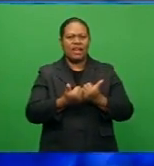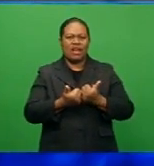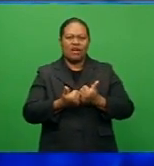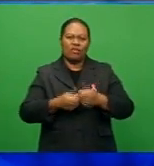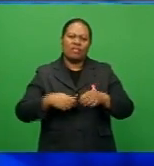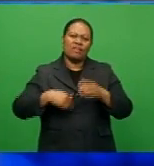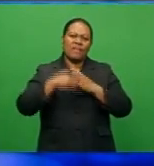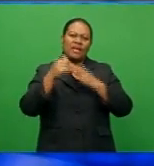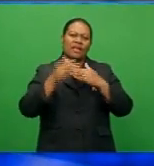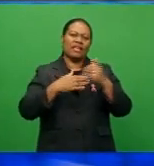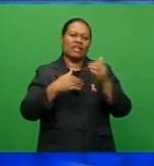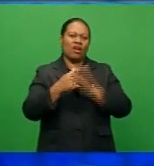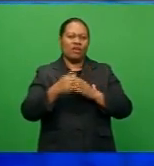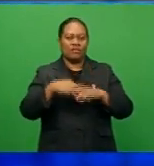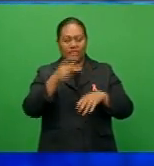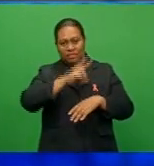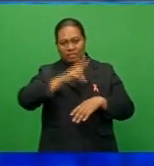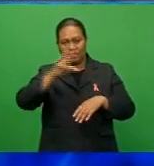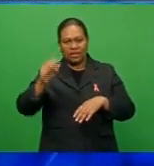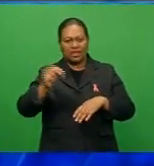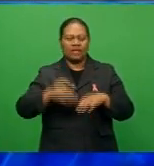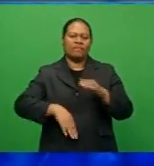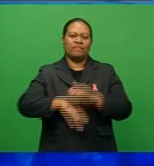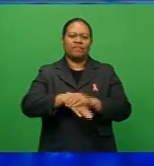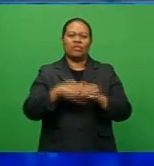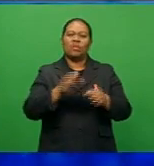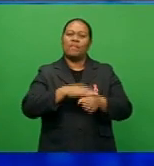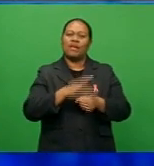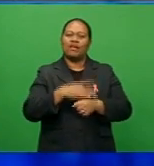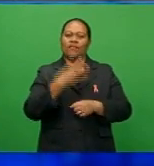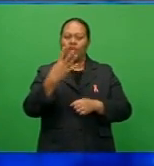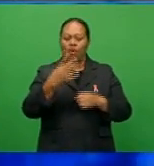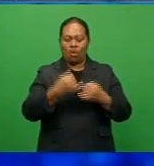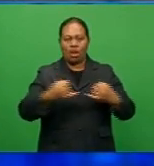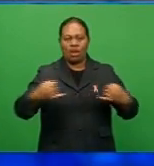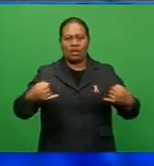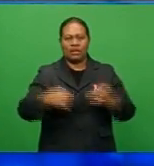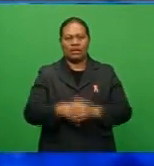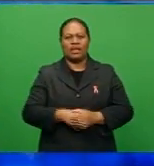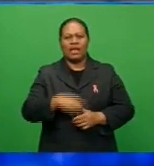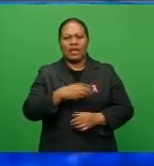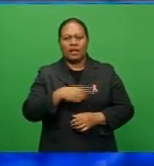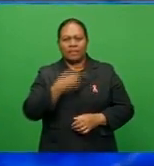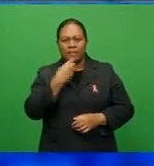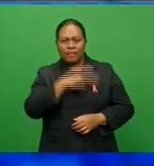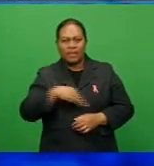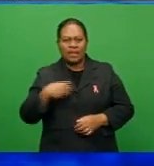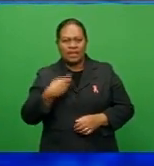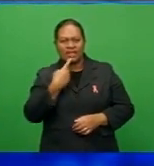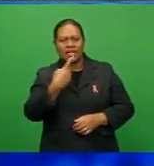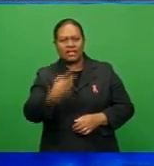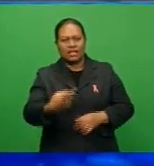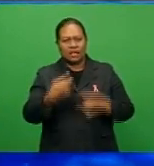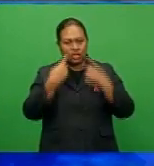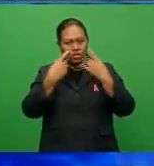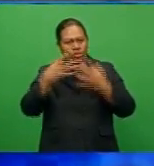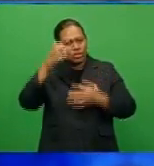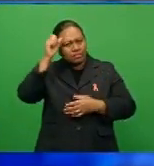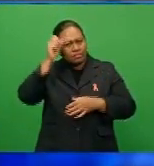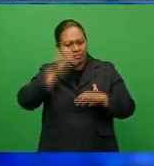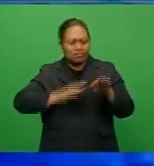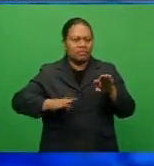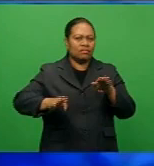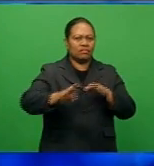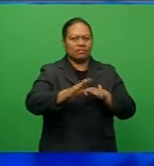Vaiwai Bridge to expand it into a 4-lane road. Minister for Infrastructure Chone Ostamate says the signing is a momentous step